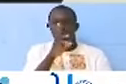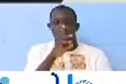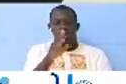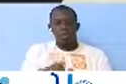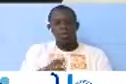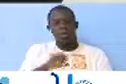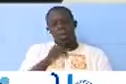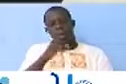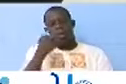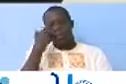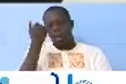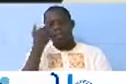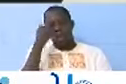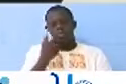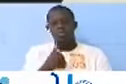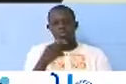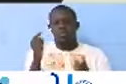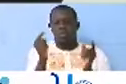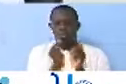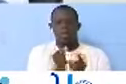on.